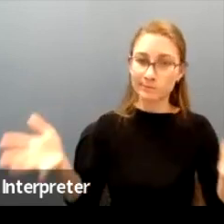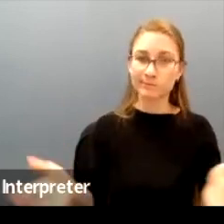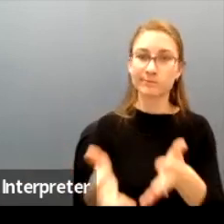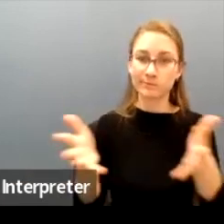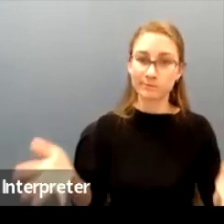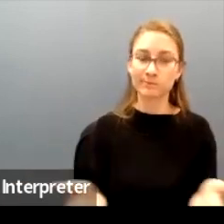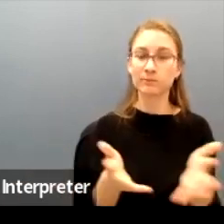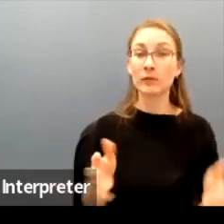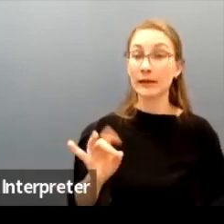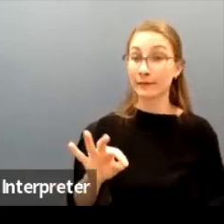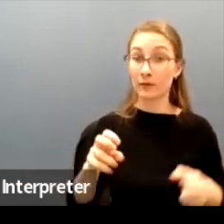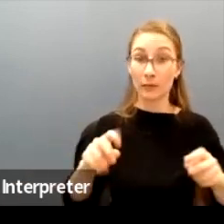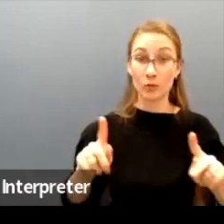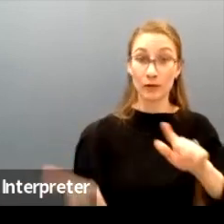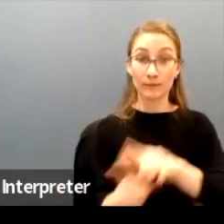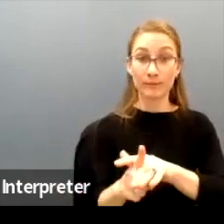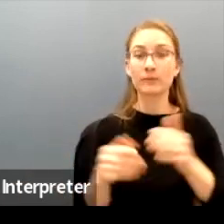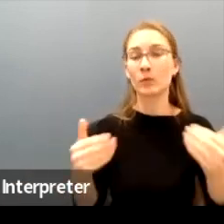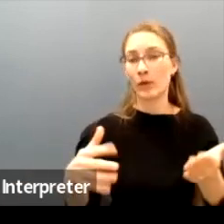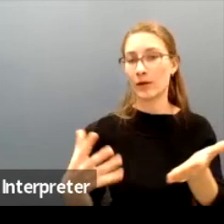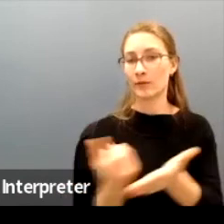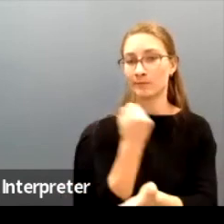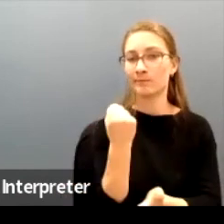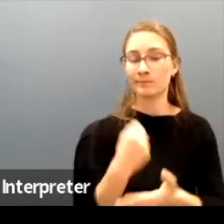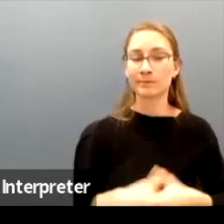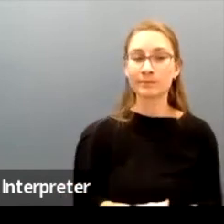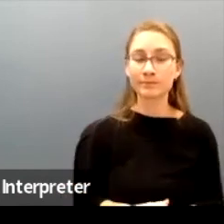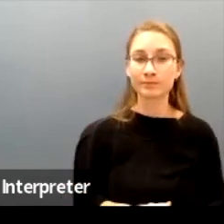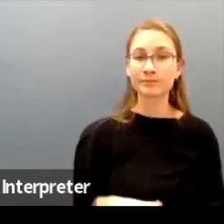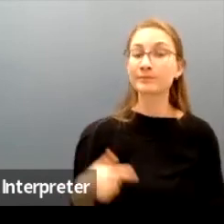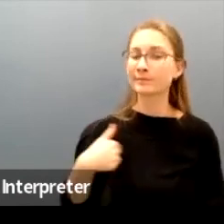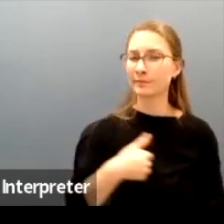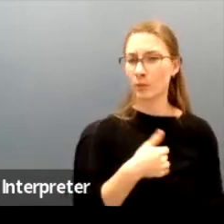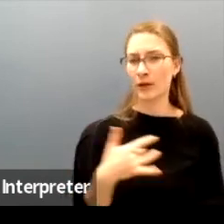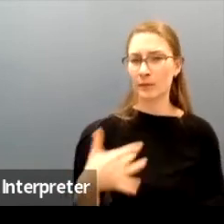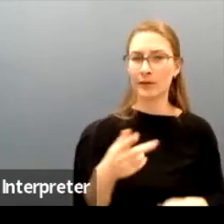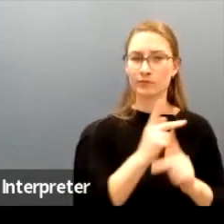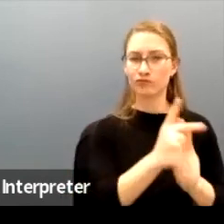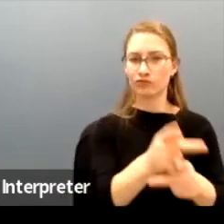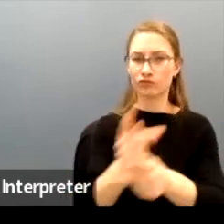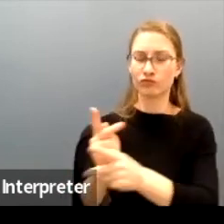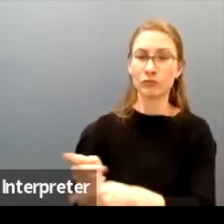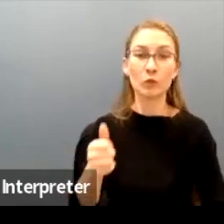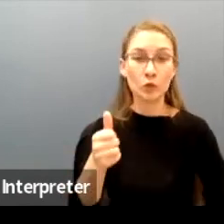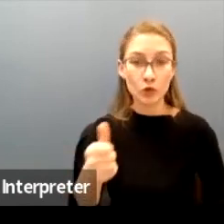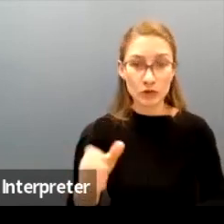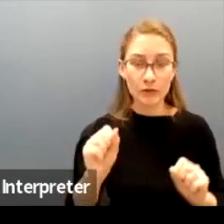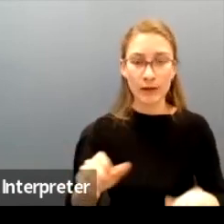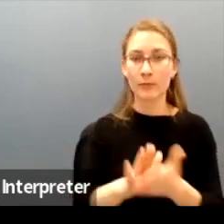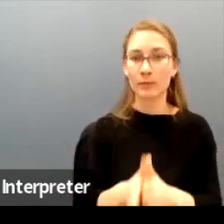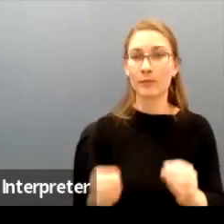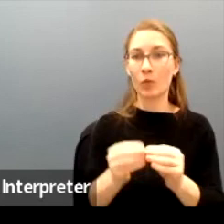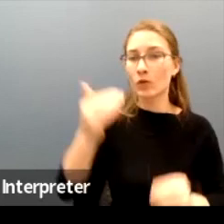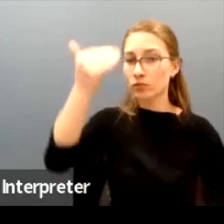really loan out the assistive tech devices so you can become familiar yourself. You can loan it out for 30 days, get